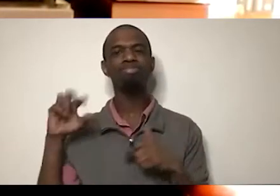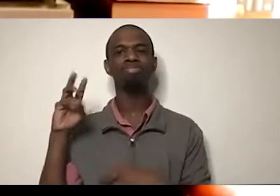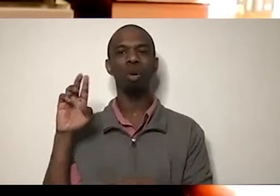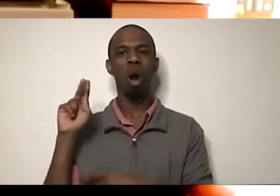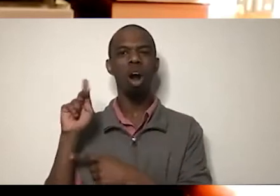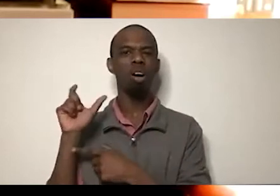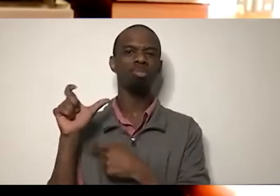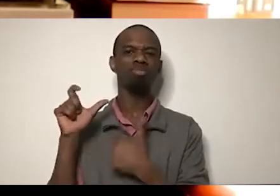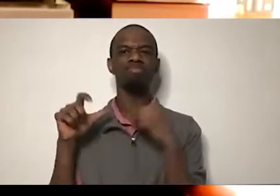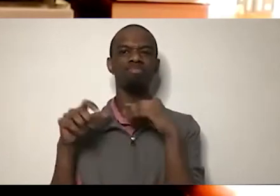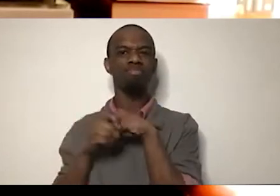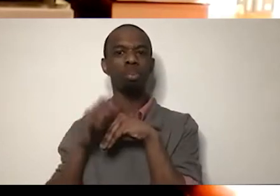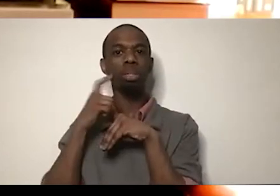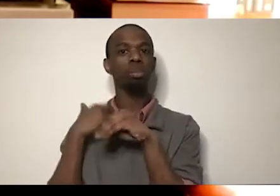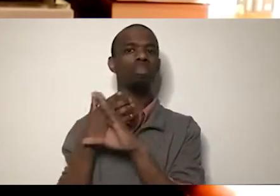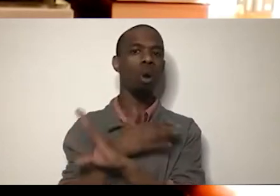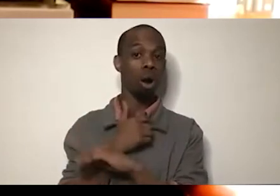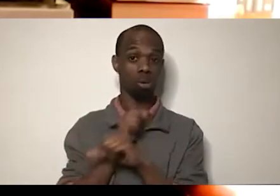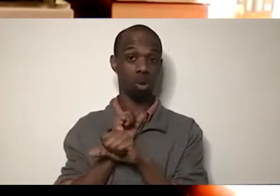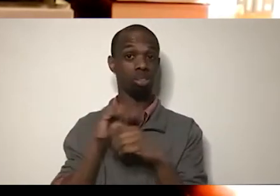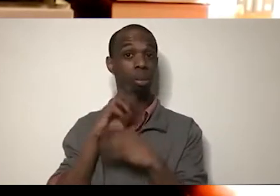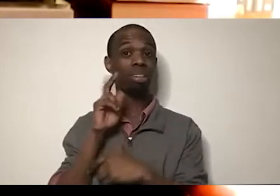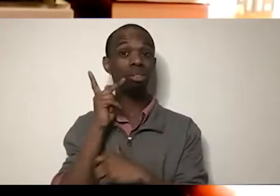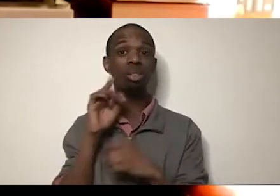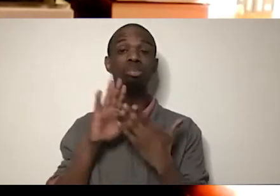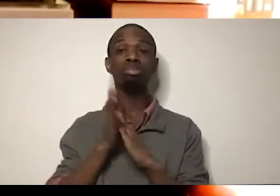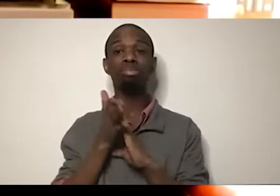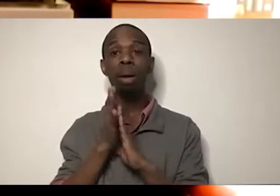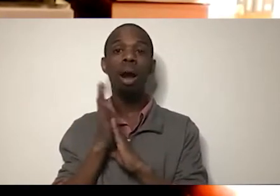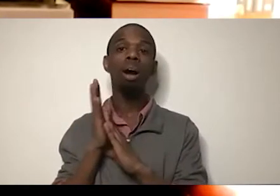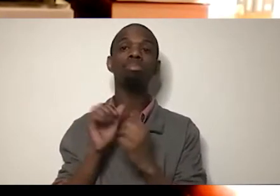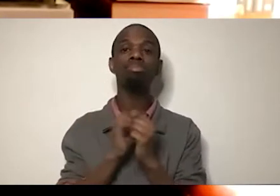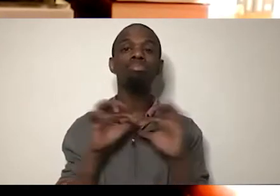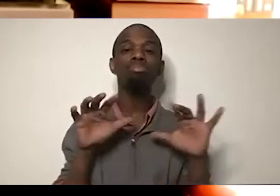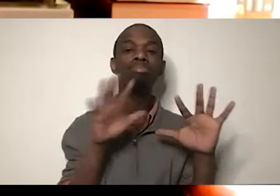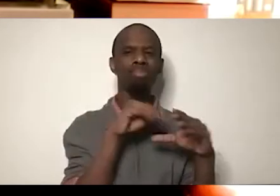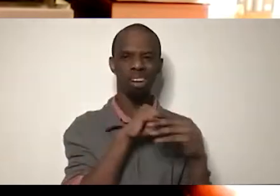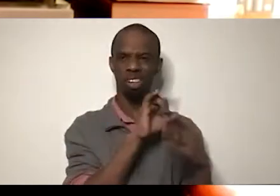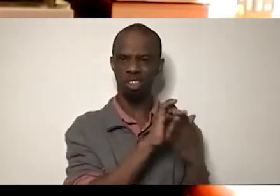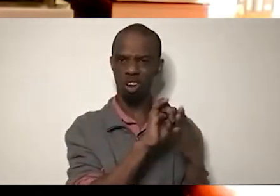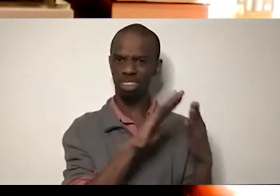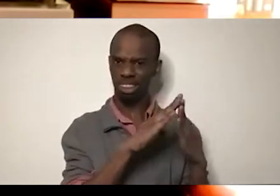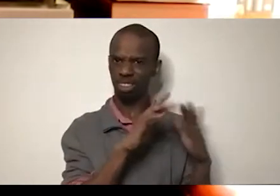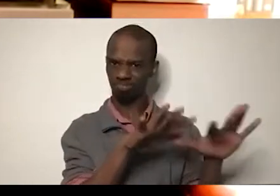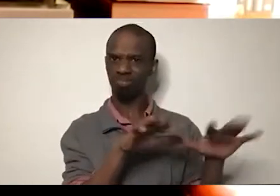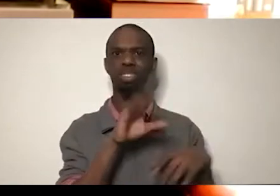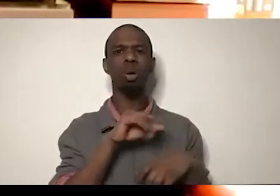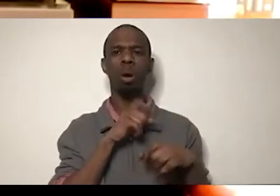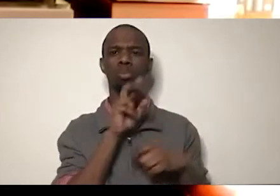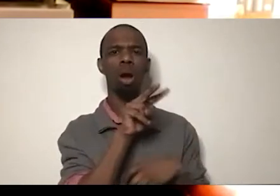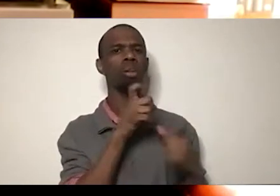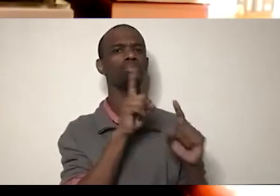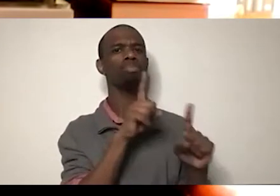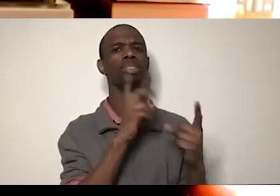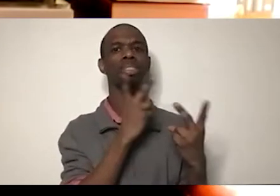differences between communities, community benefits, community conditions based on the political